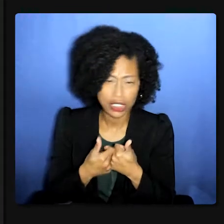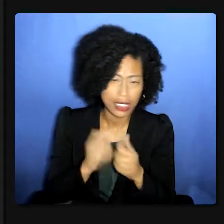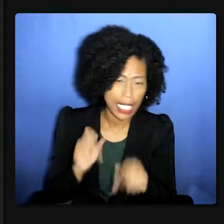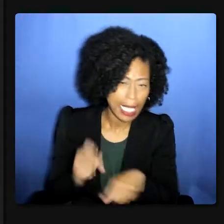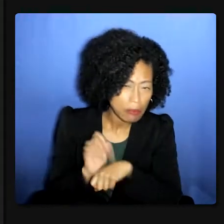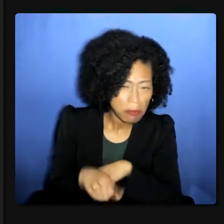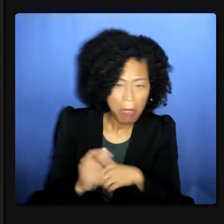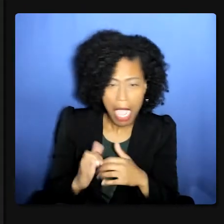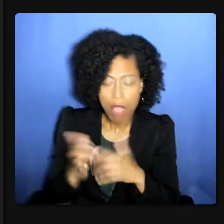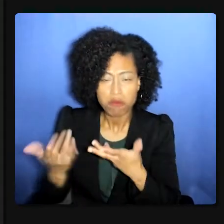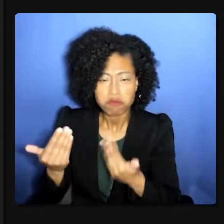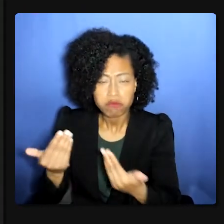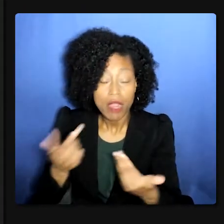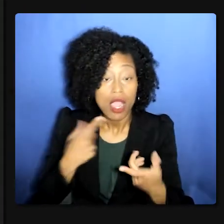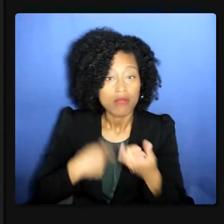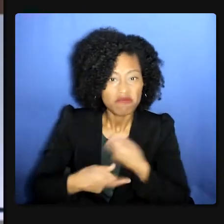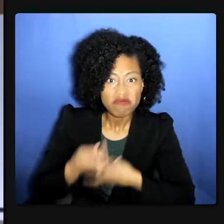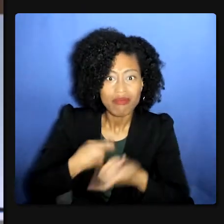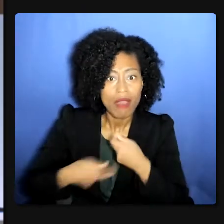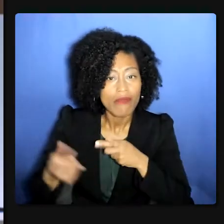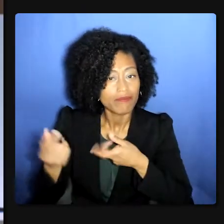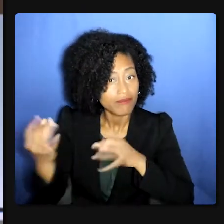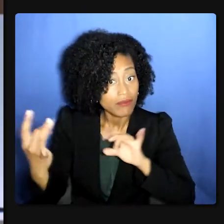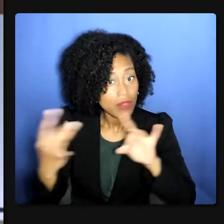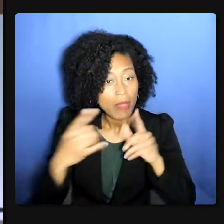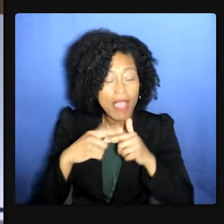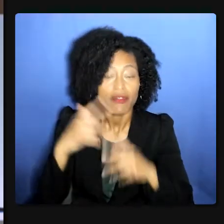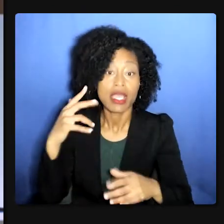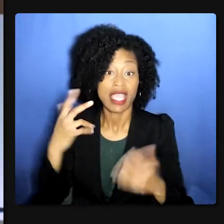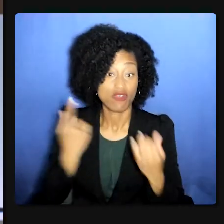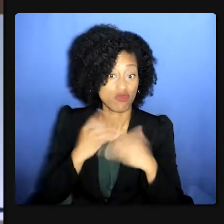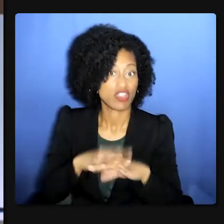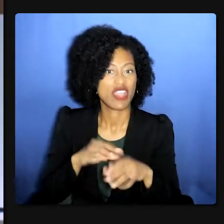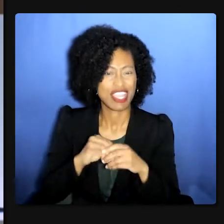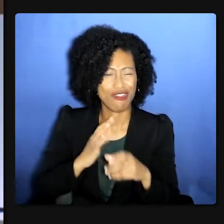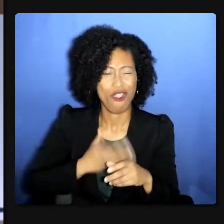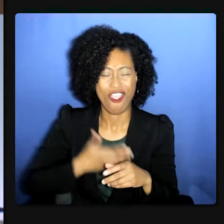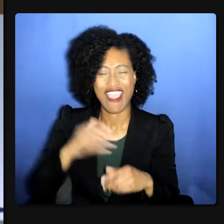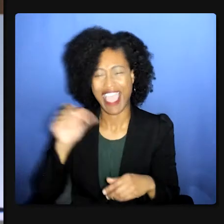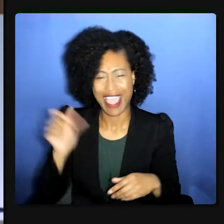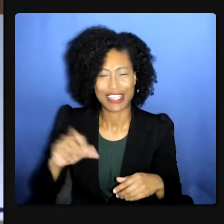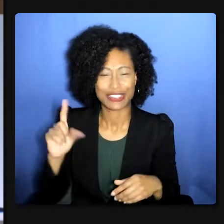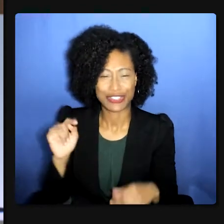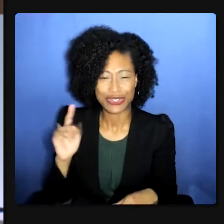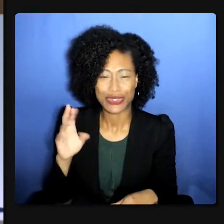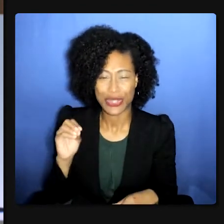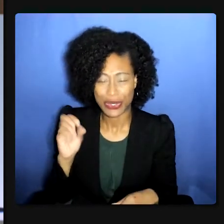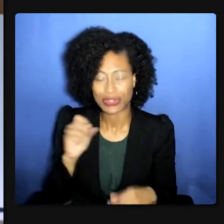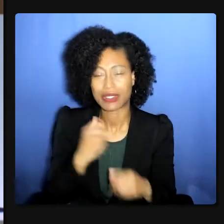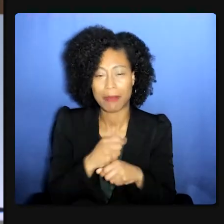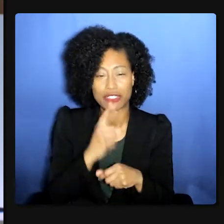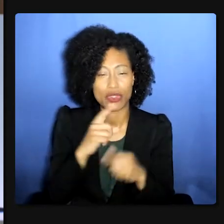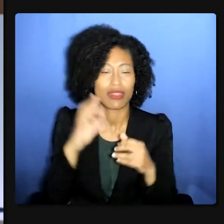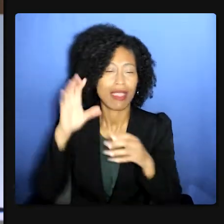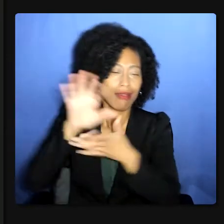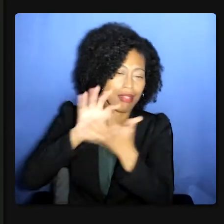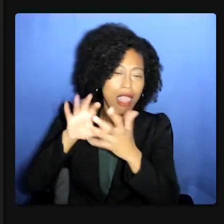these learnings and making them part of Azure solutions for cloud game production to empower all game studios to achieve more.